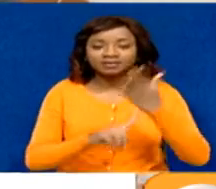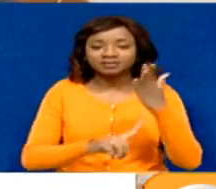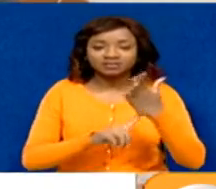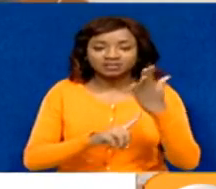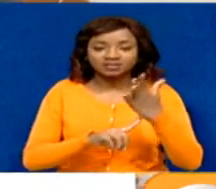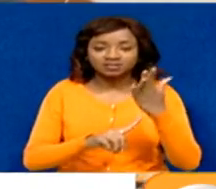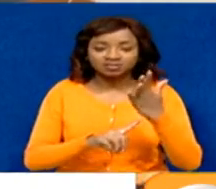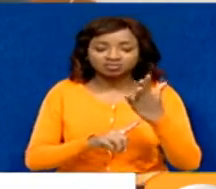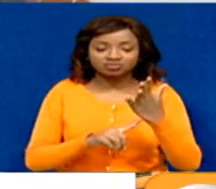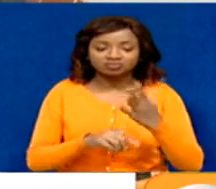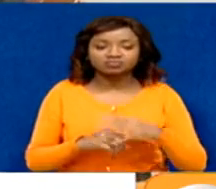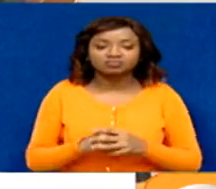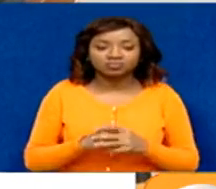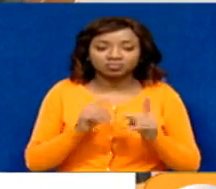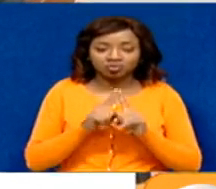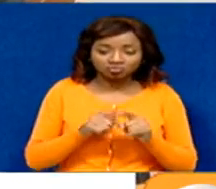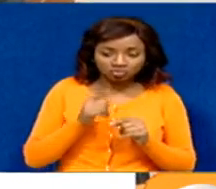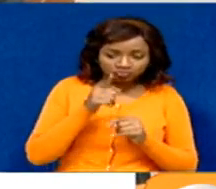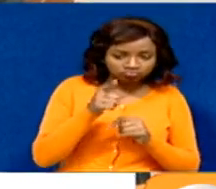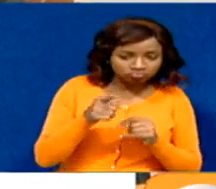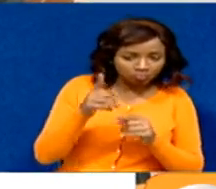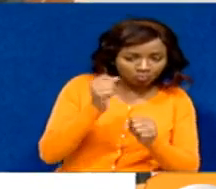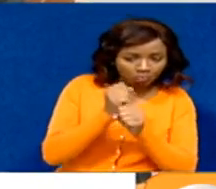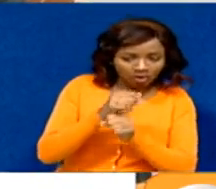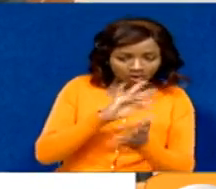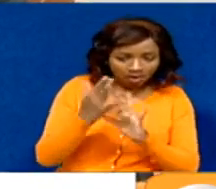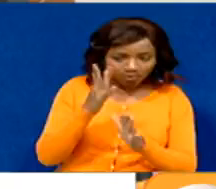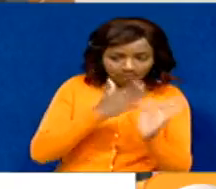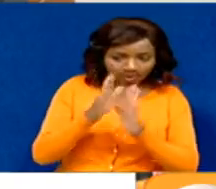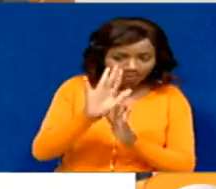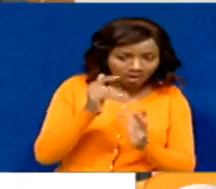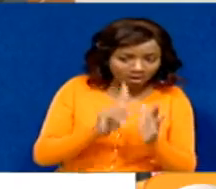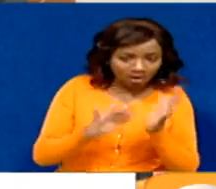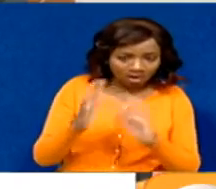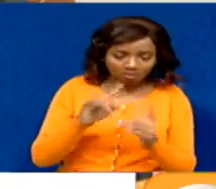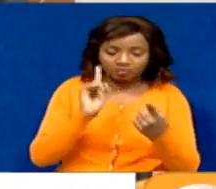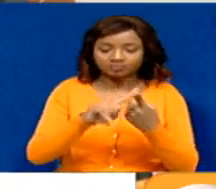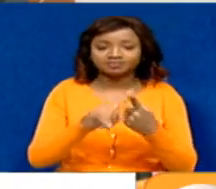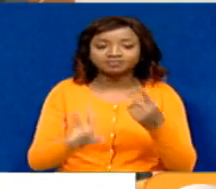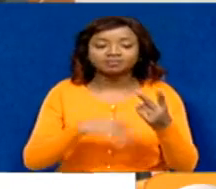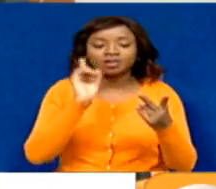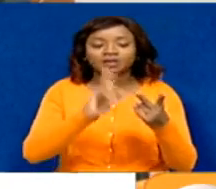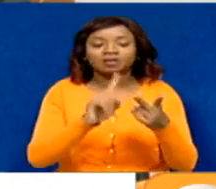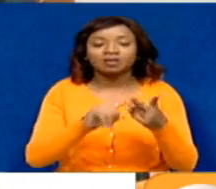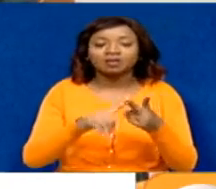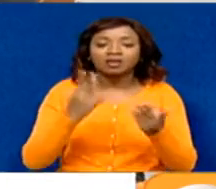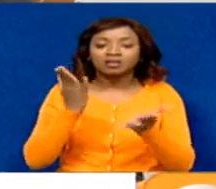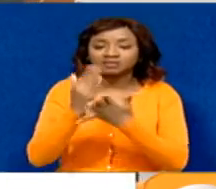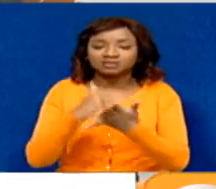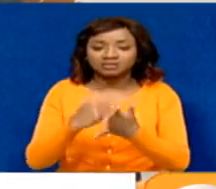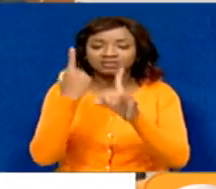digitization and scorecard accountability and action plans. We came up with a